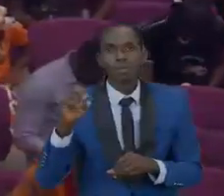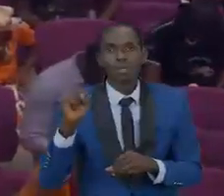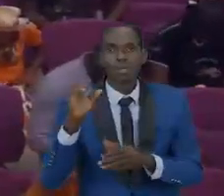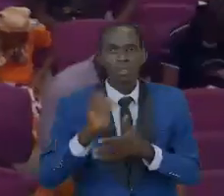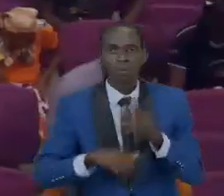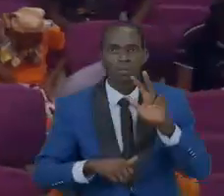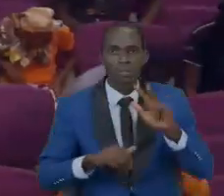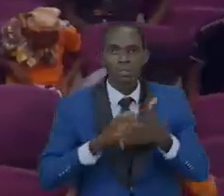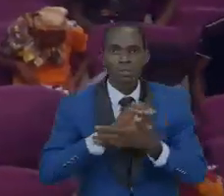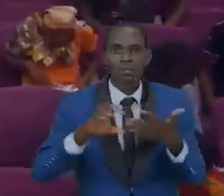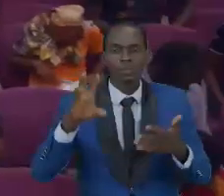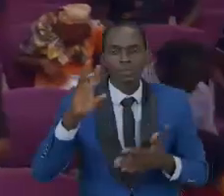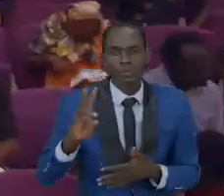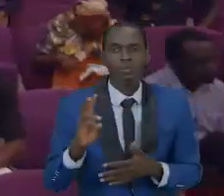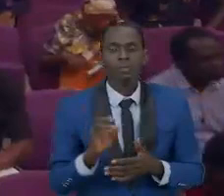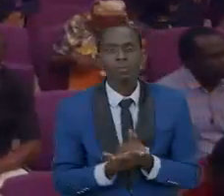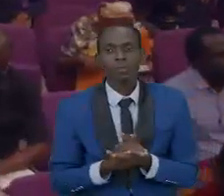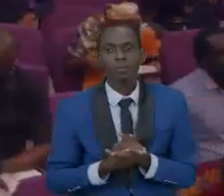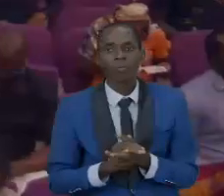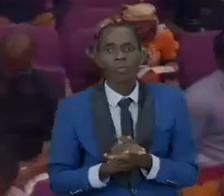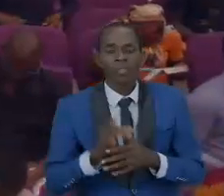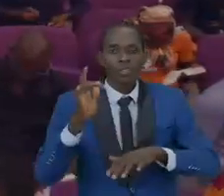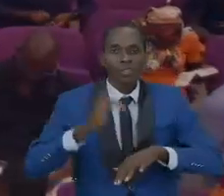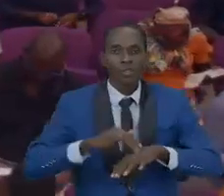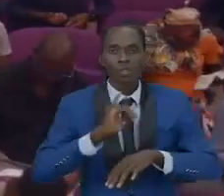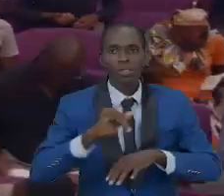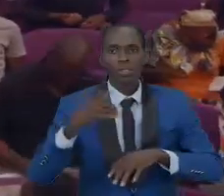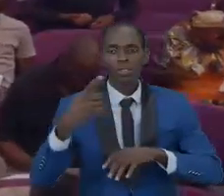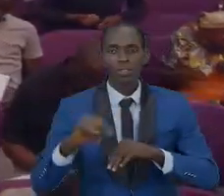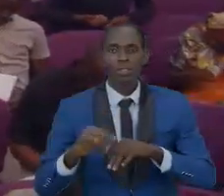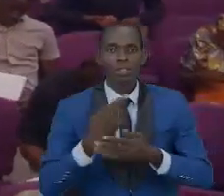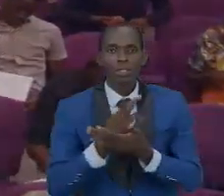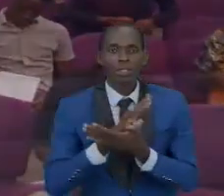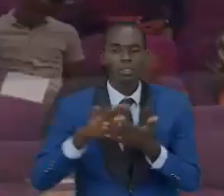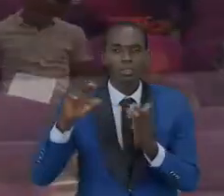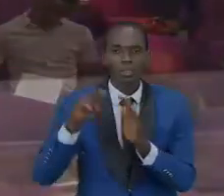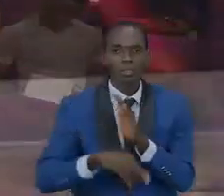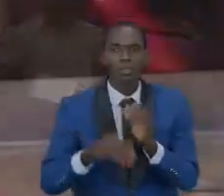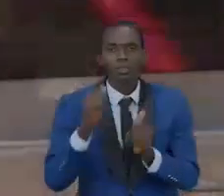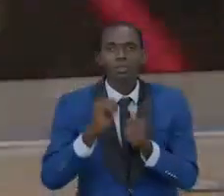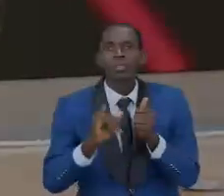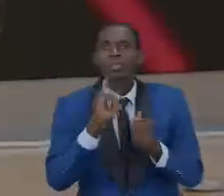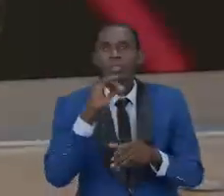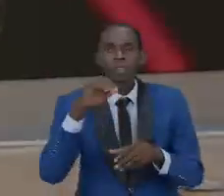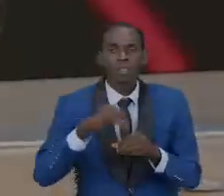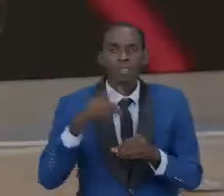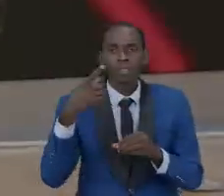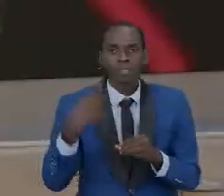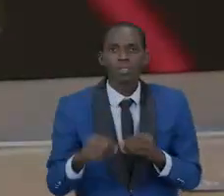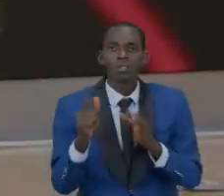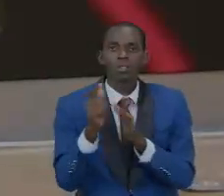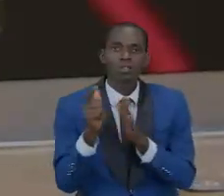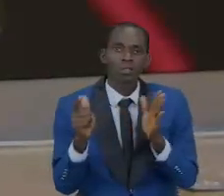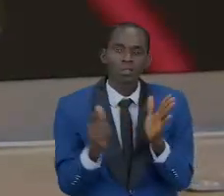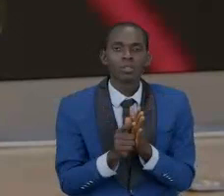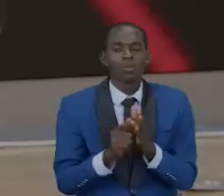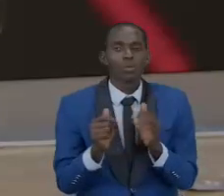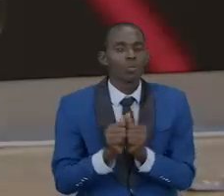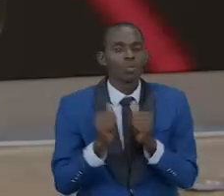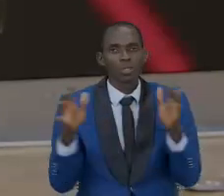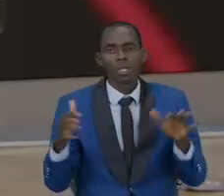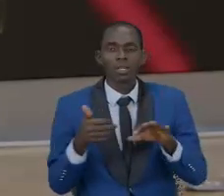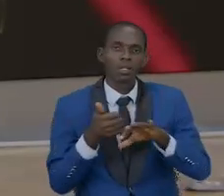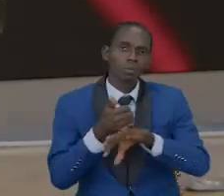persecuting the church touching the righteousness which he is in the law blameless